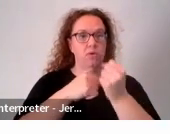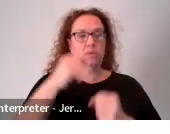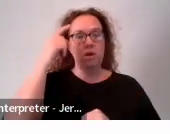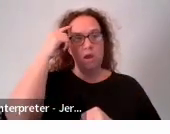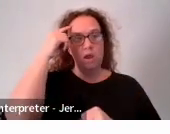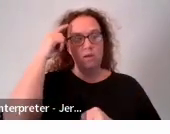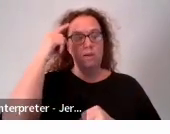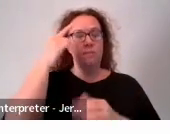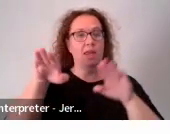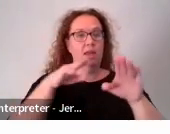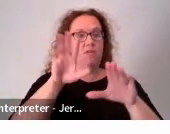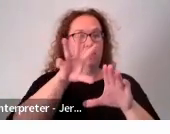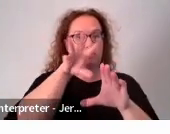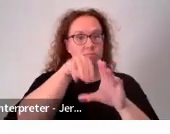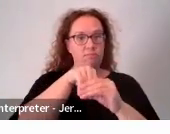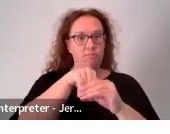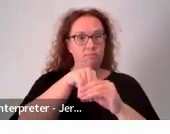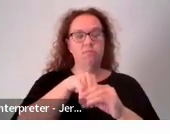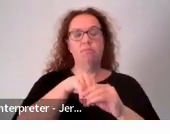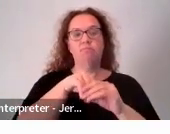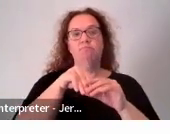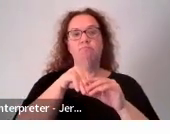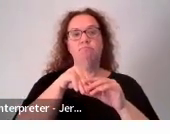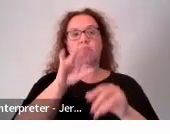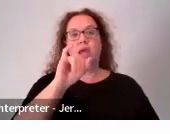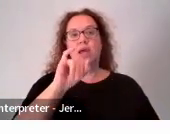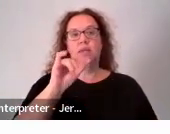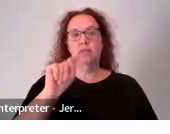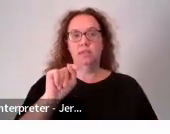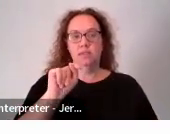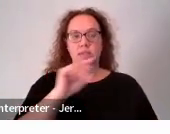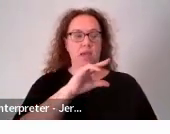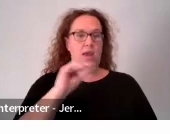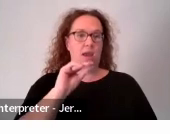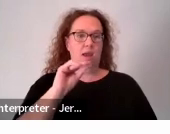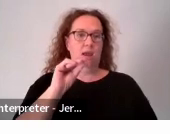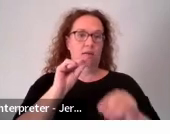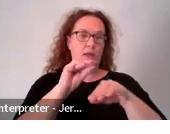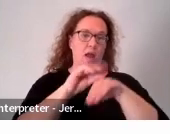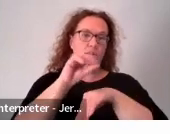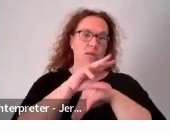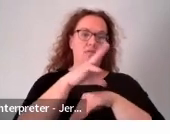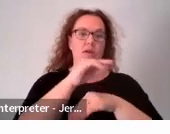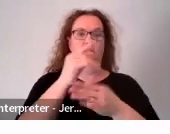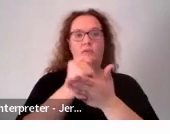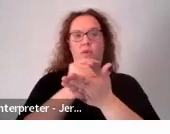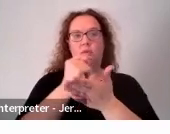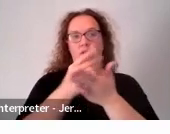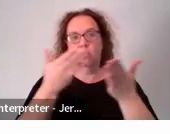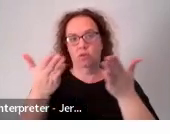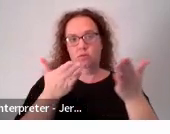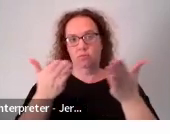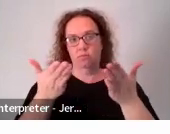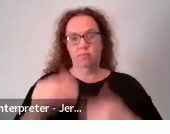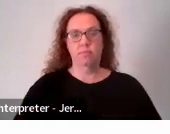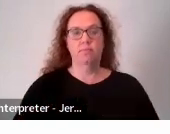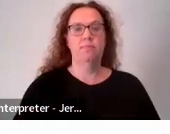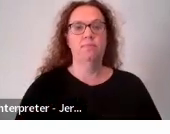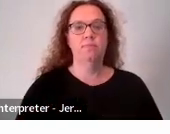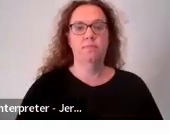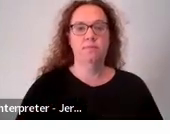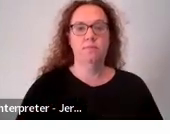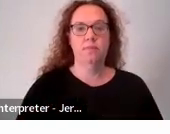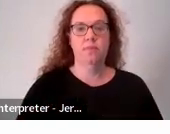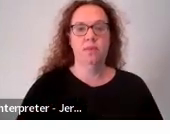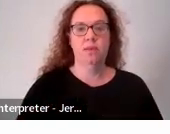behavioral intervention, intensive individual supports, and consultative clinical and therapeutic services.